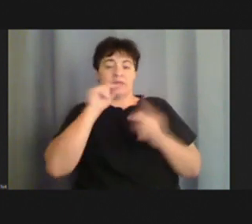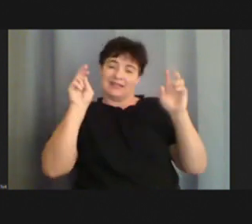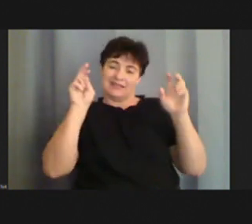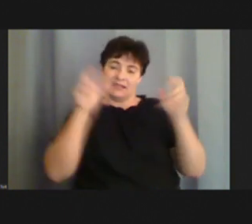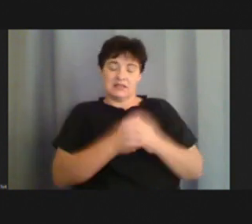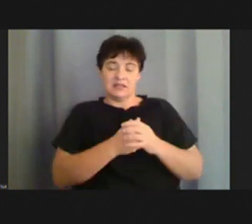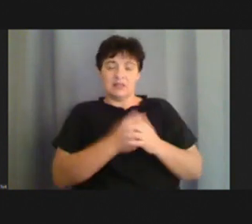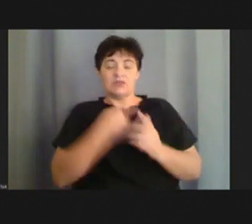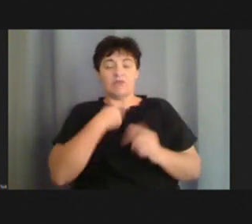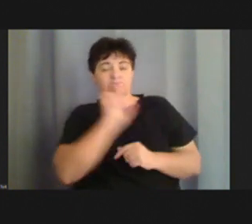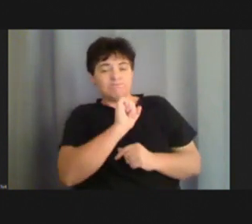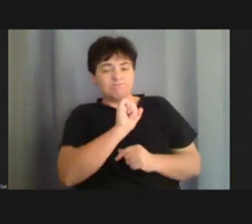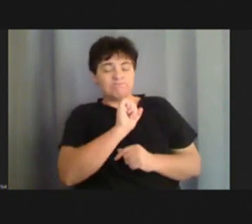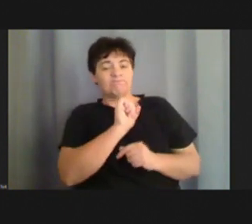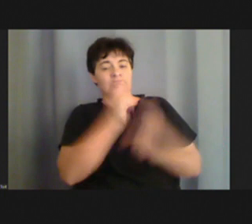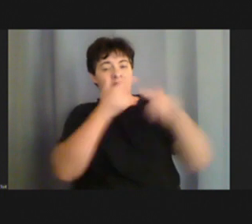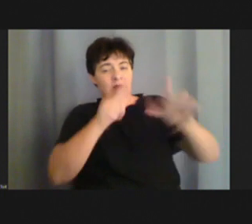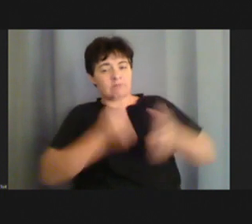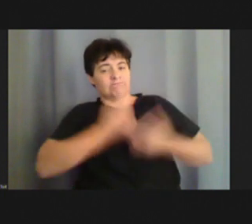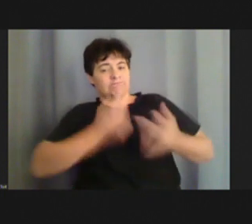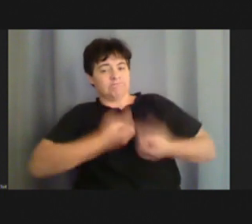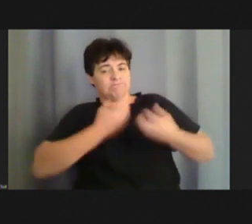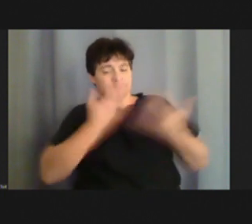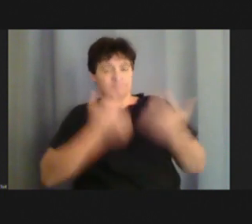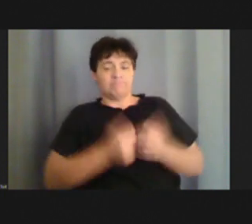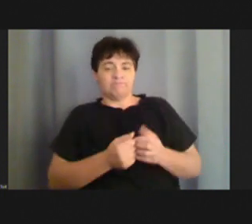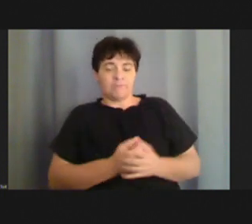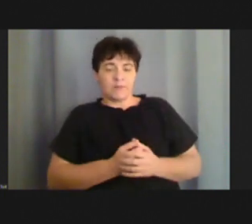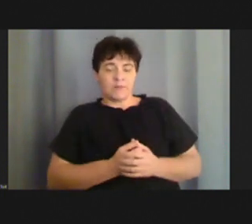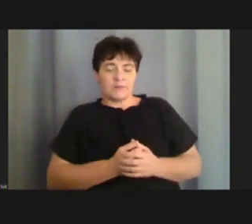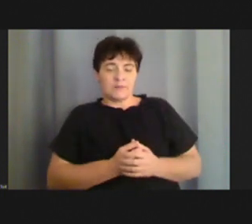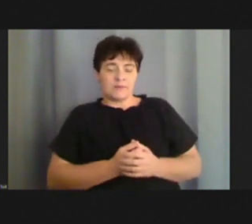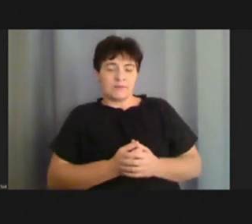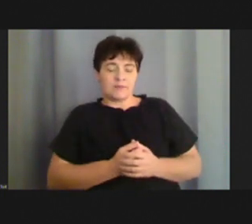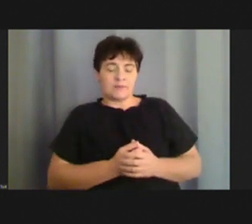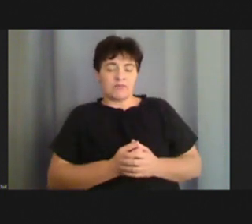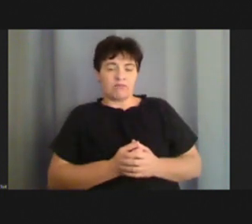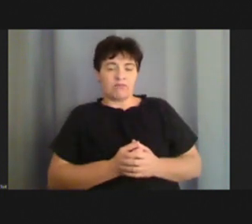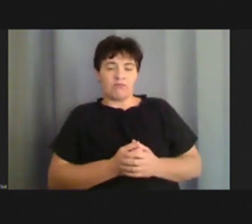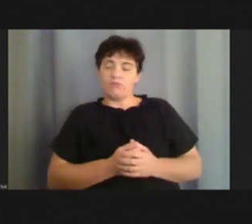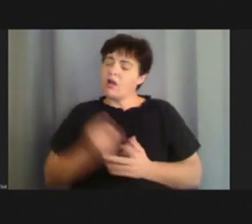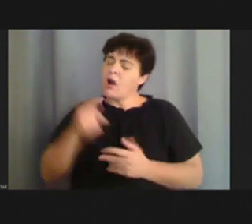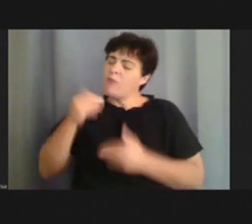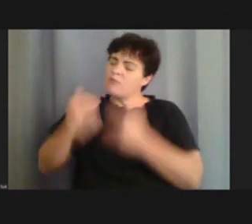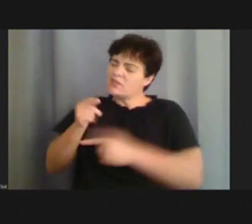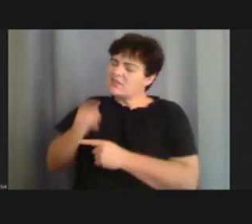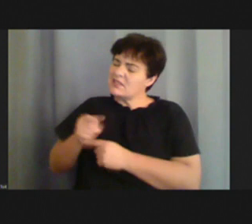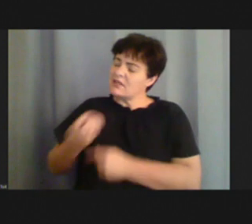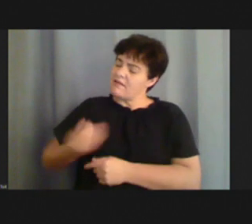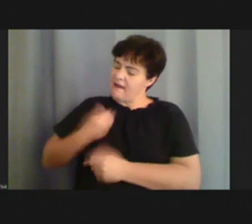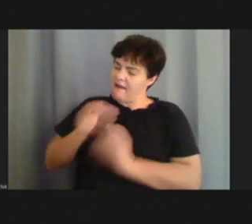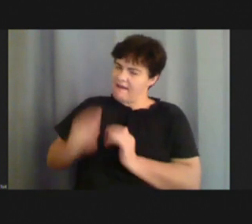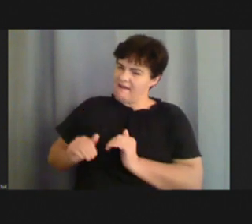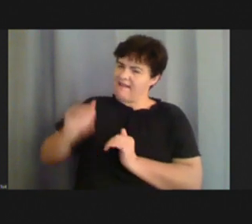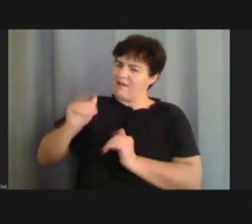the language I express myself better in. Now tell me about this process. Obviously, as a young child, learning that